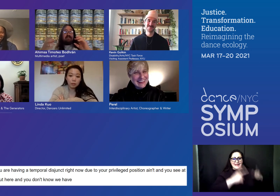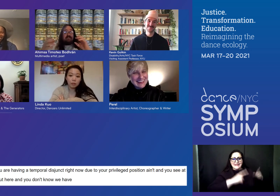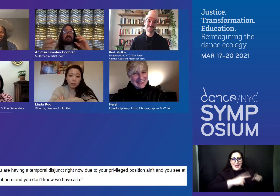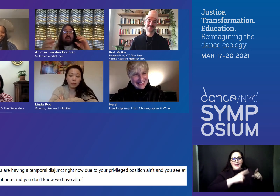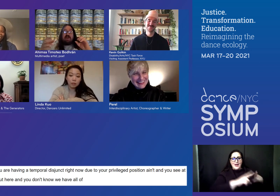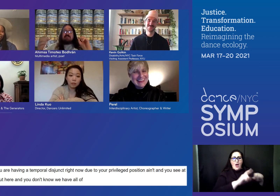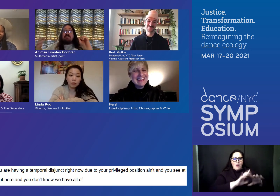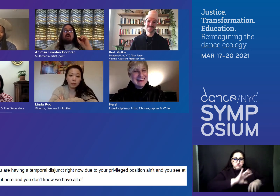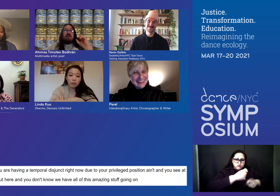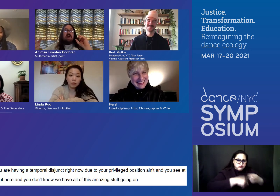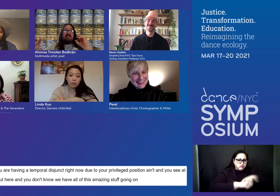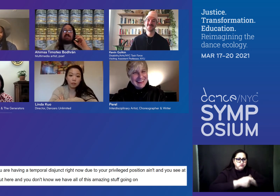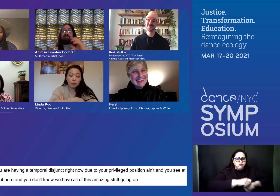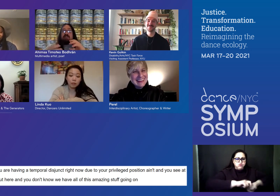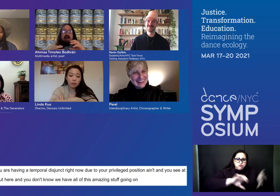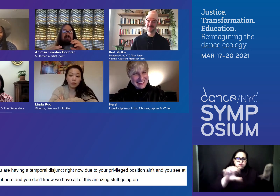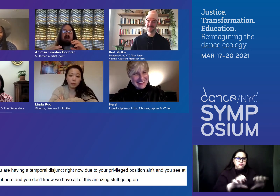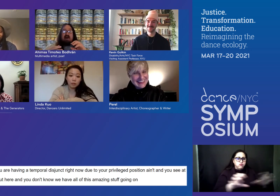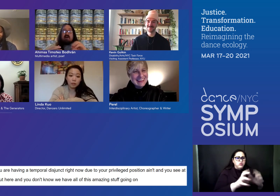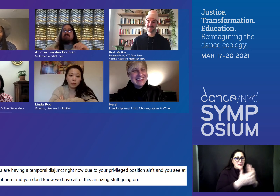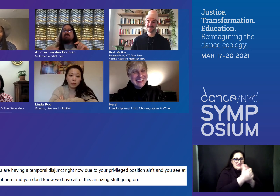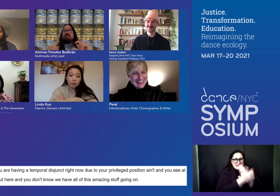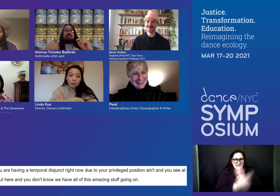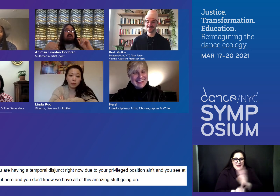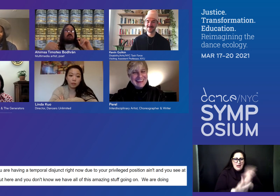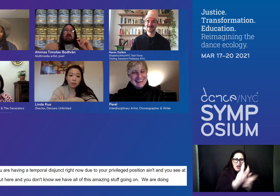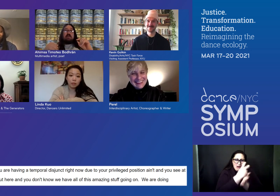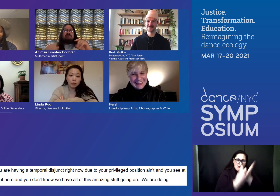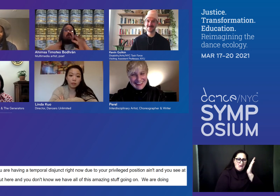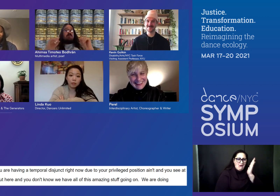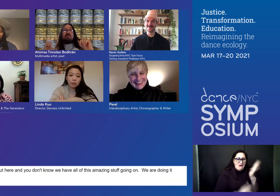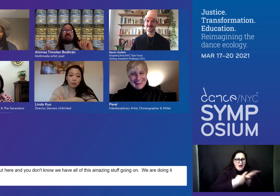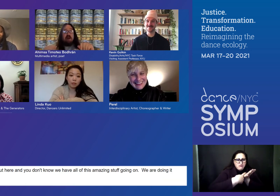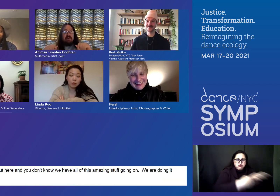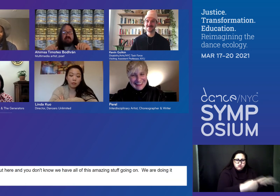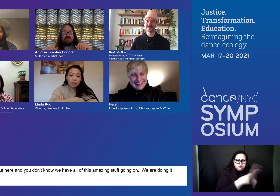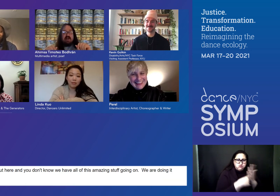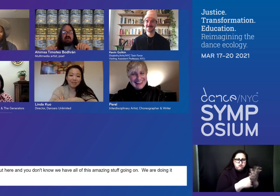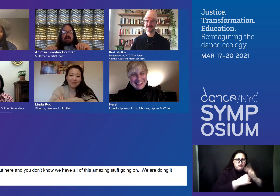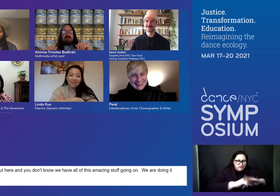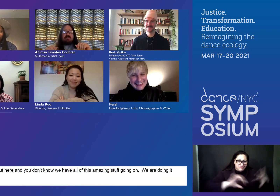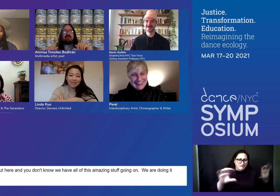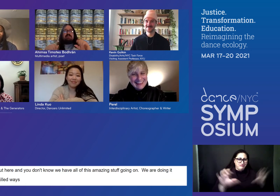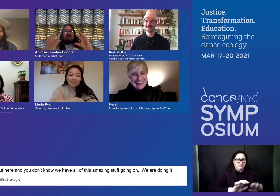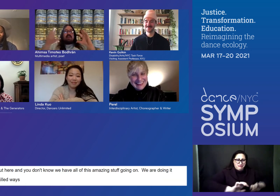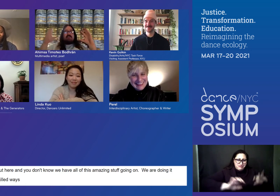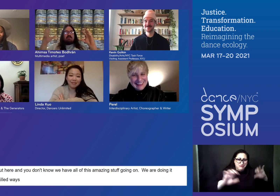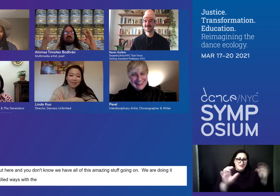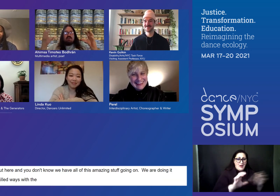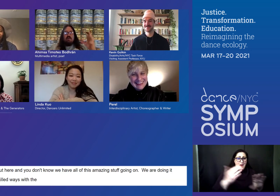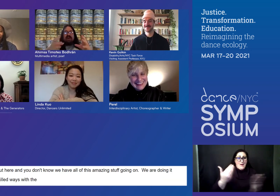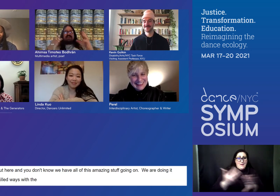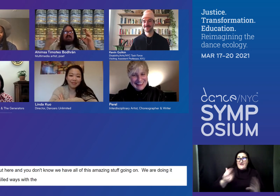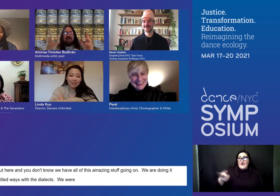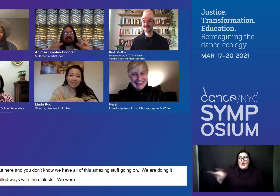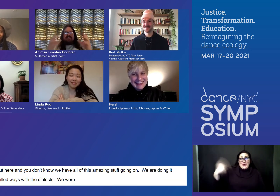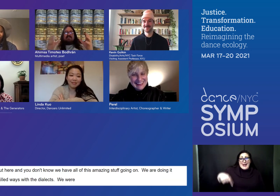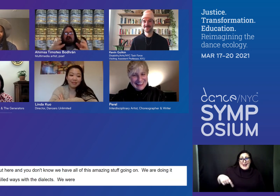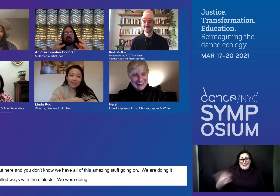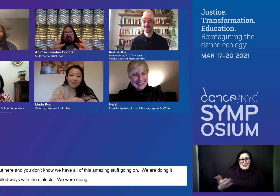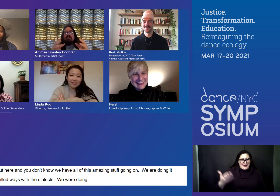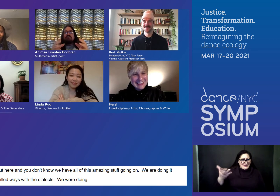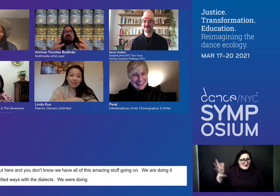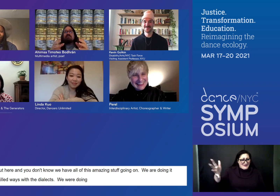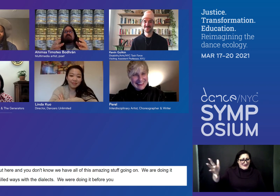it in skilled ways. We're having deep dialogues. We've been doing it before you even arrived on this continent. So the ways in which